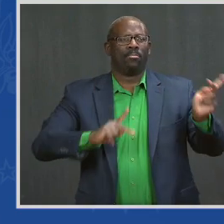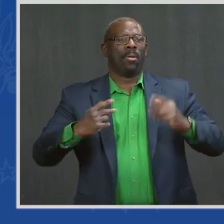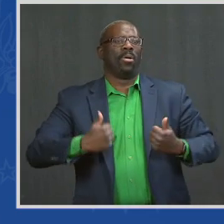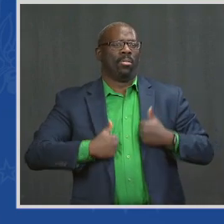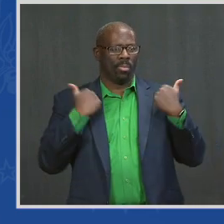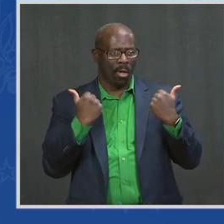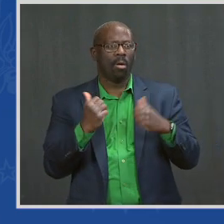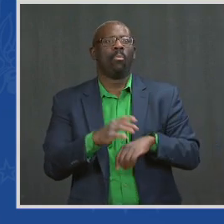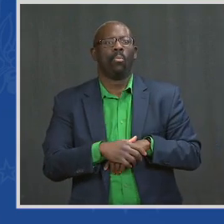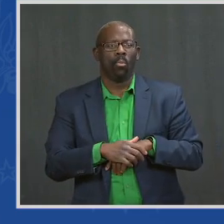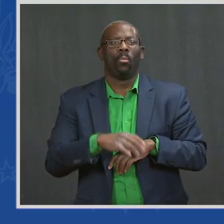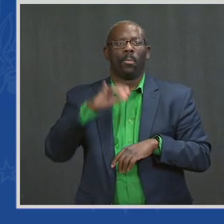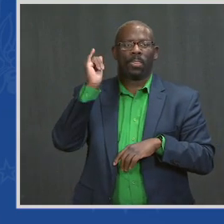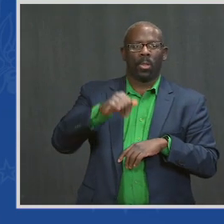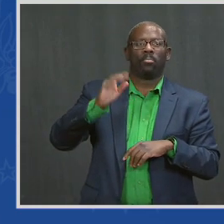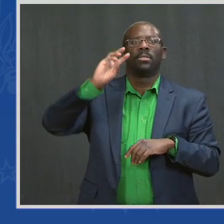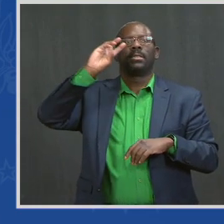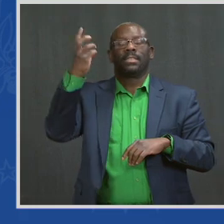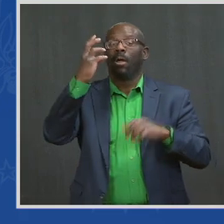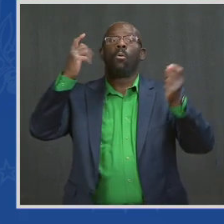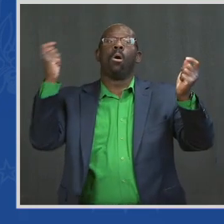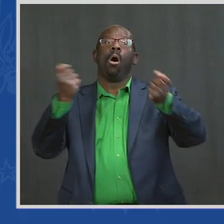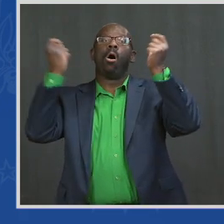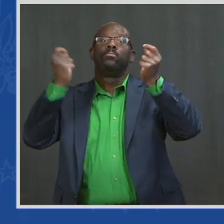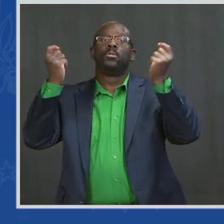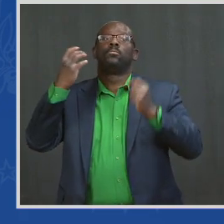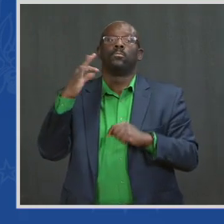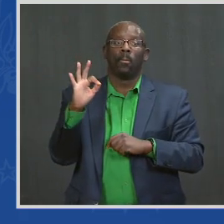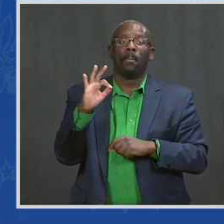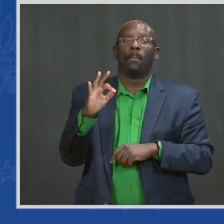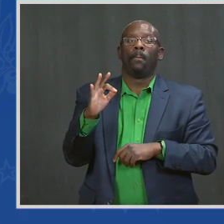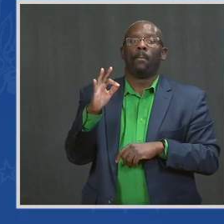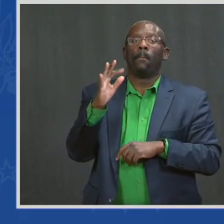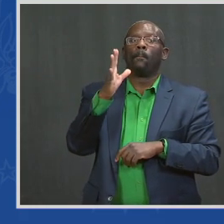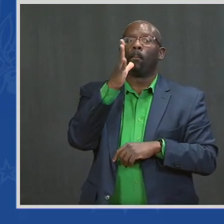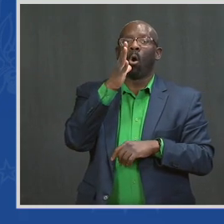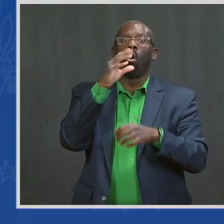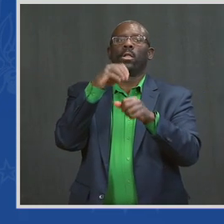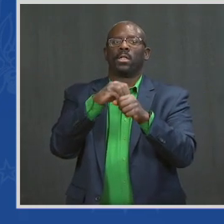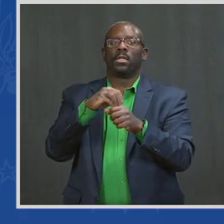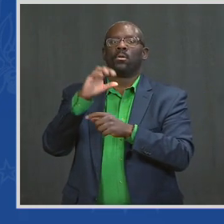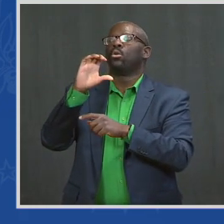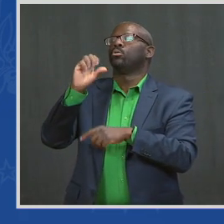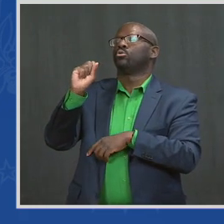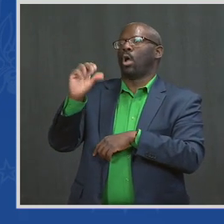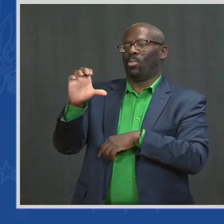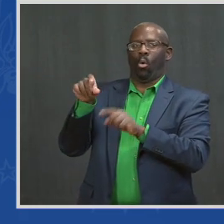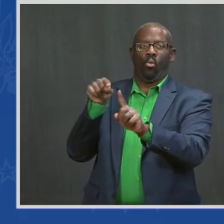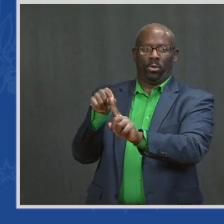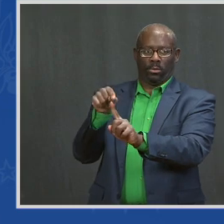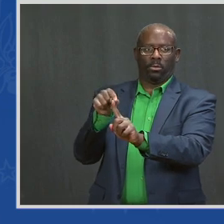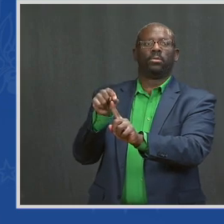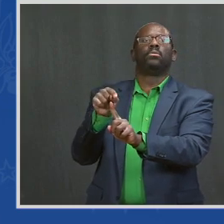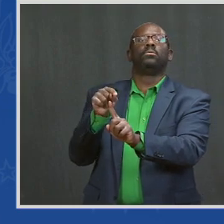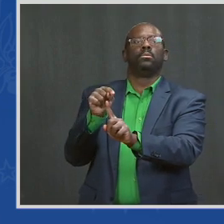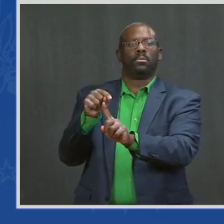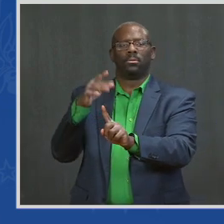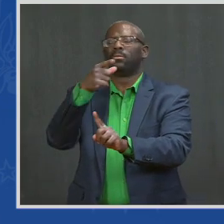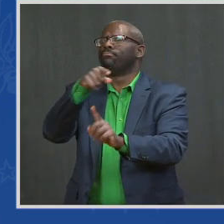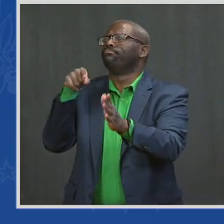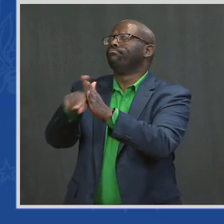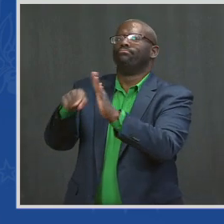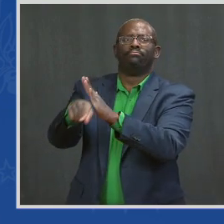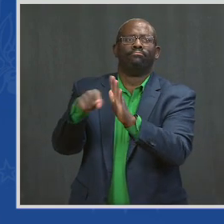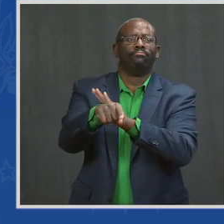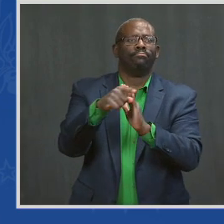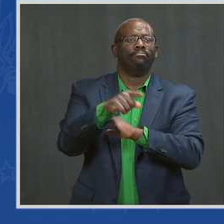Mother Emanuel Church in Charleston, South Carolina. A killer, motivated by hate, intending to